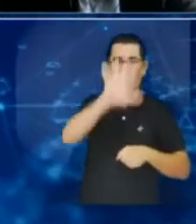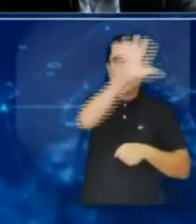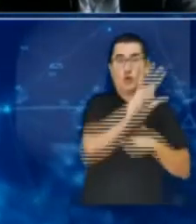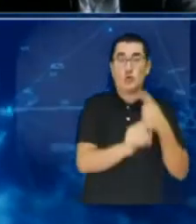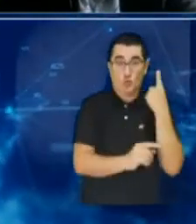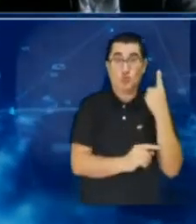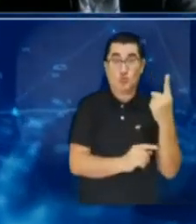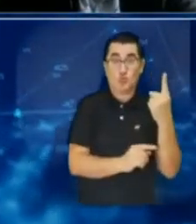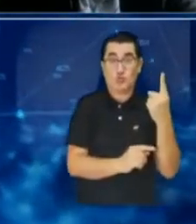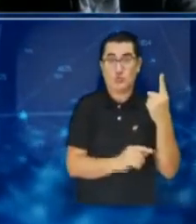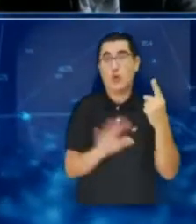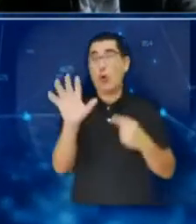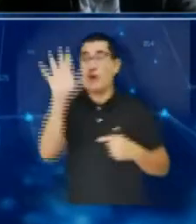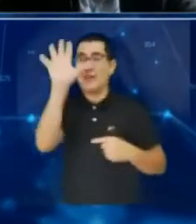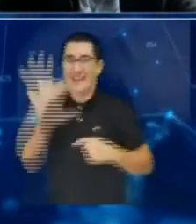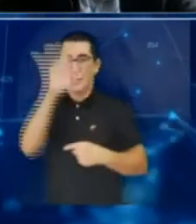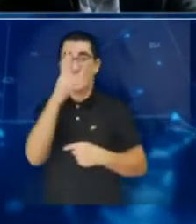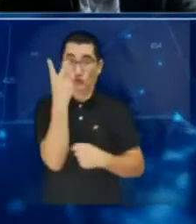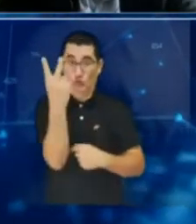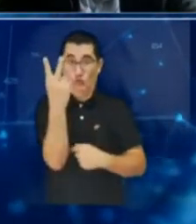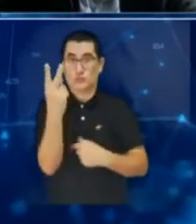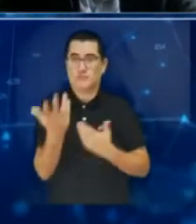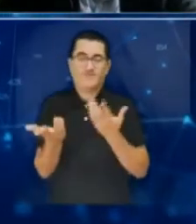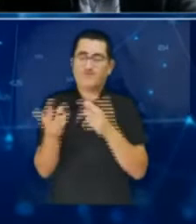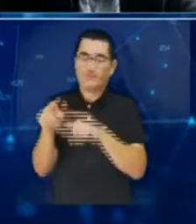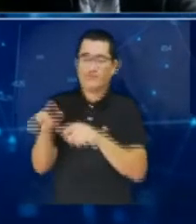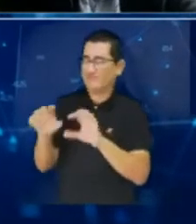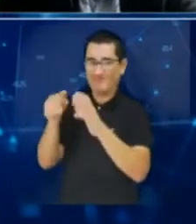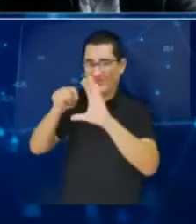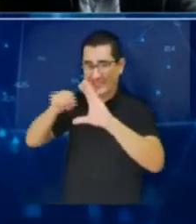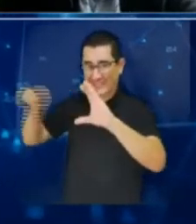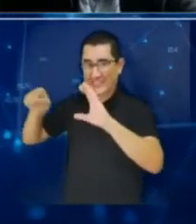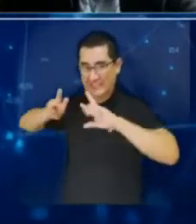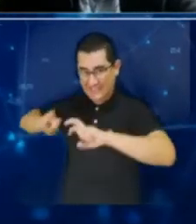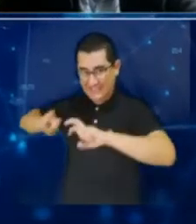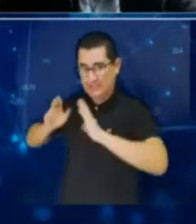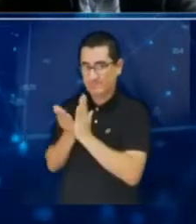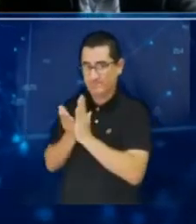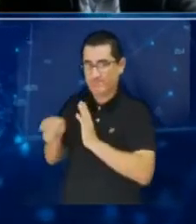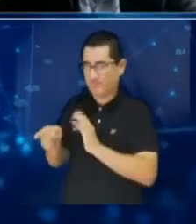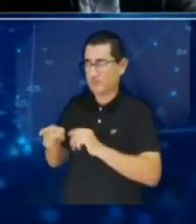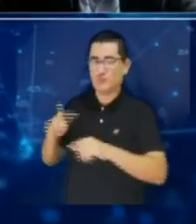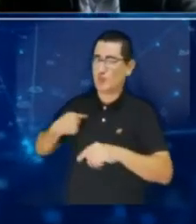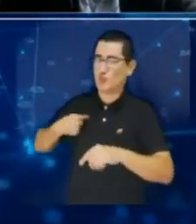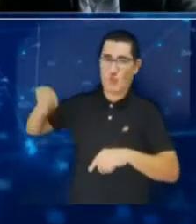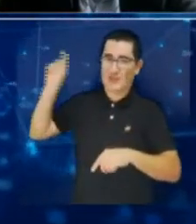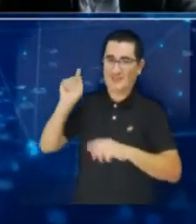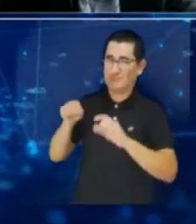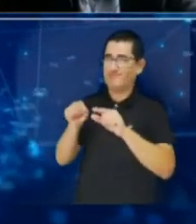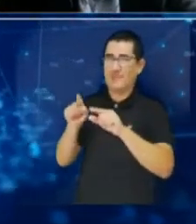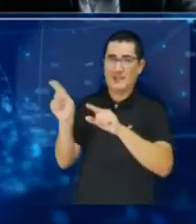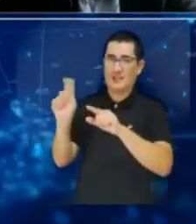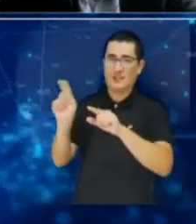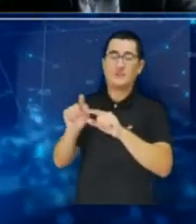or not in region one. Region two, this study was not included for this segment,